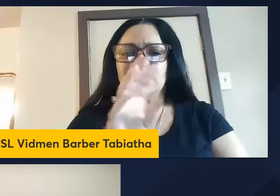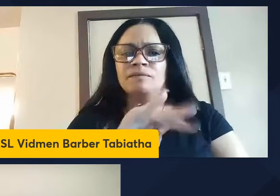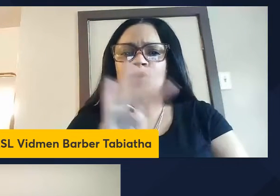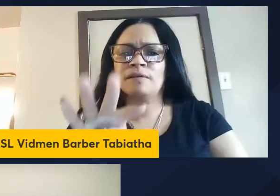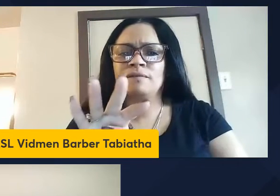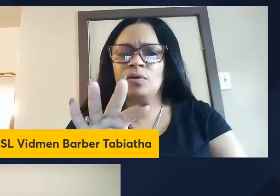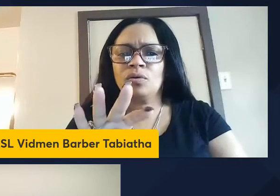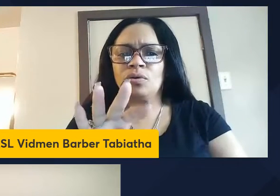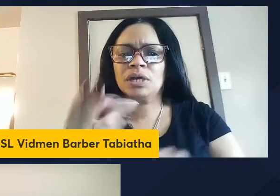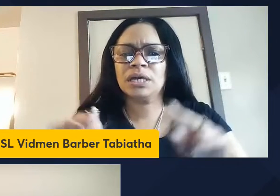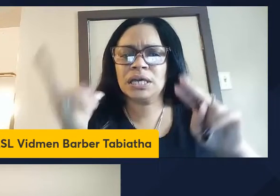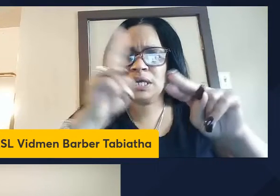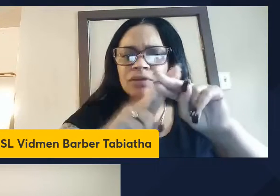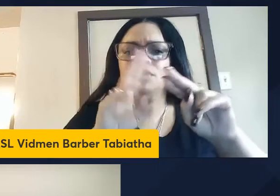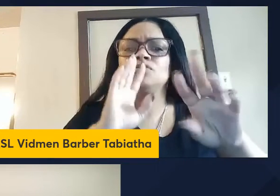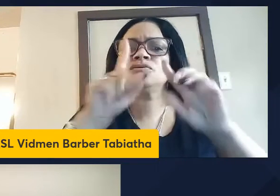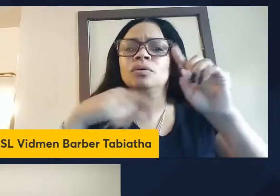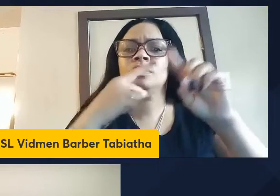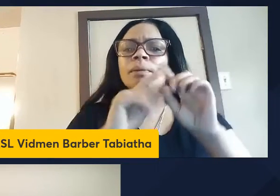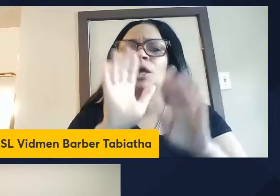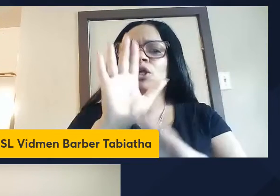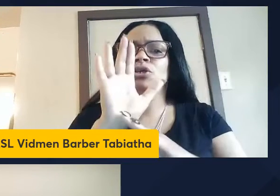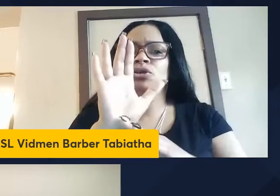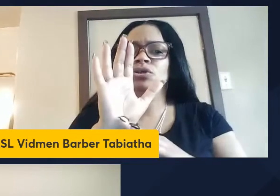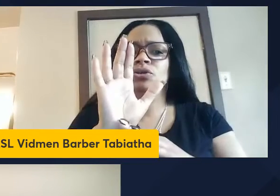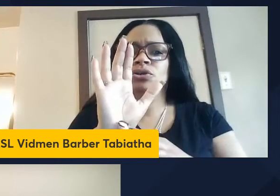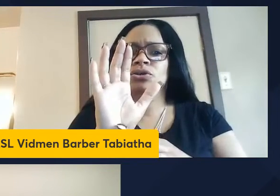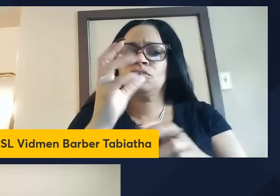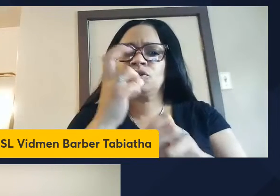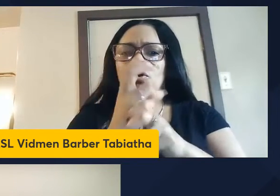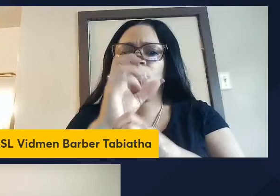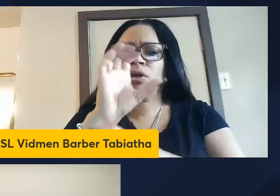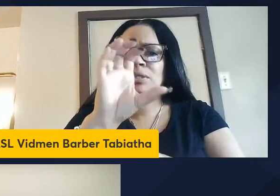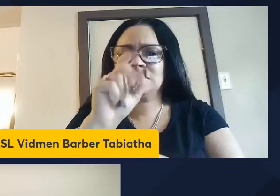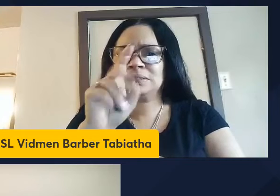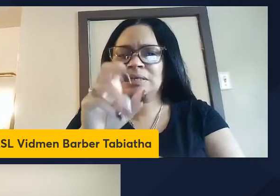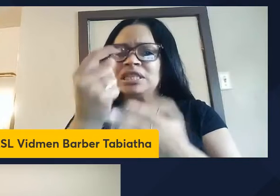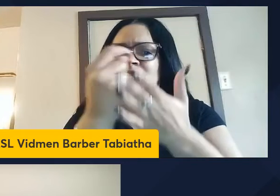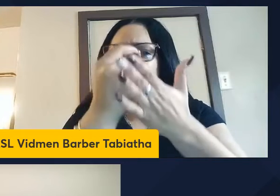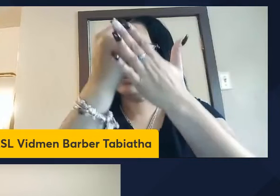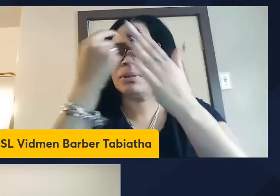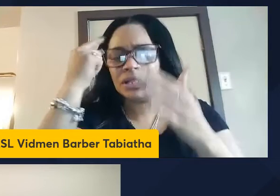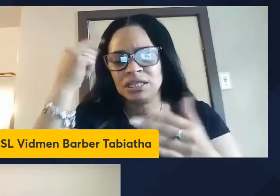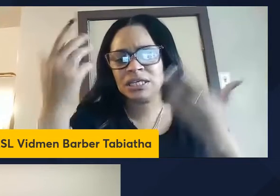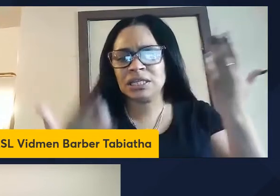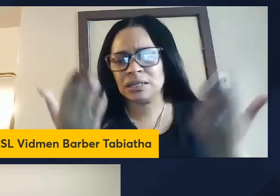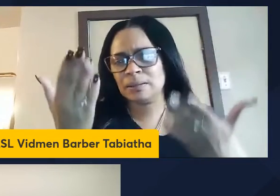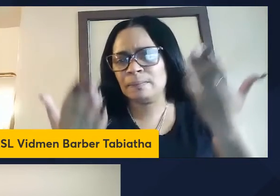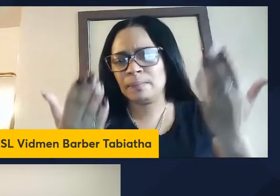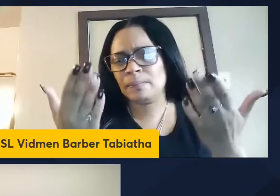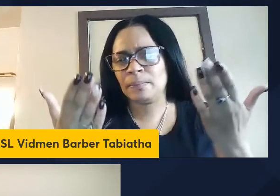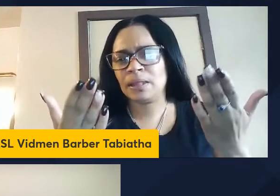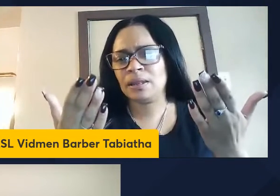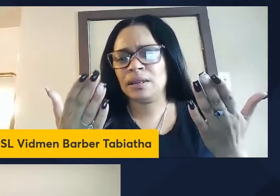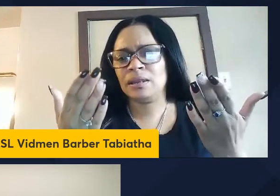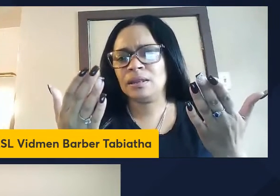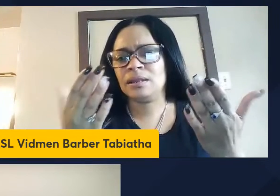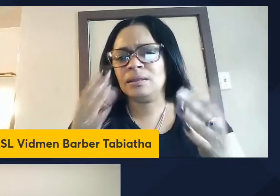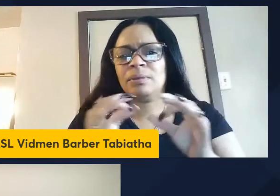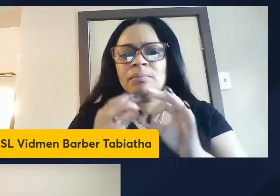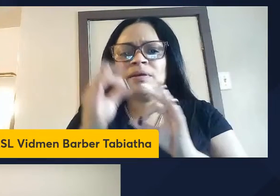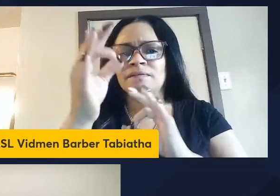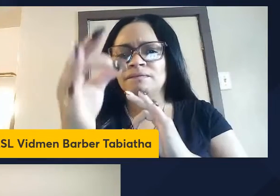increased when talking about your CAR T cell therapy. Do you think maybe one of your future directions might be further characterization